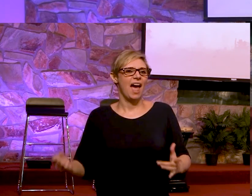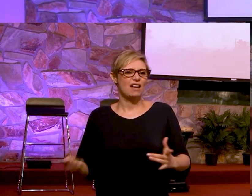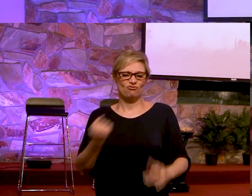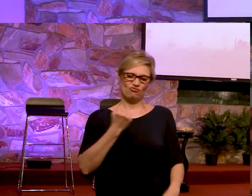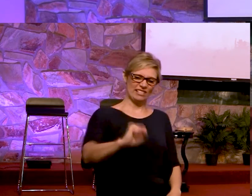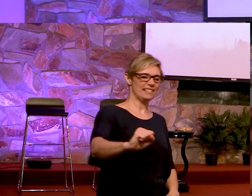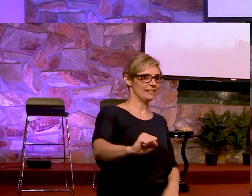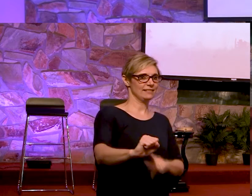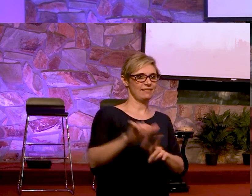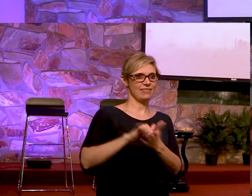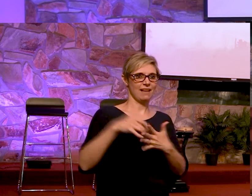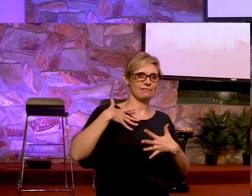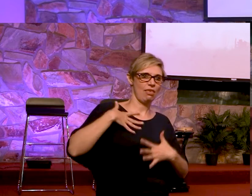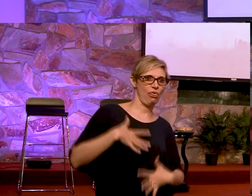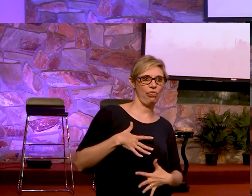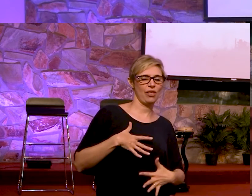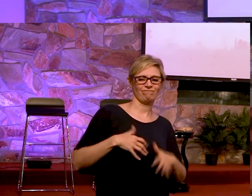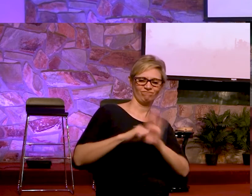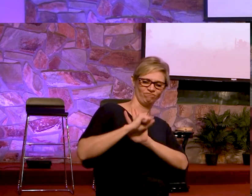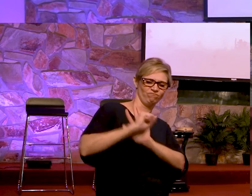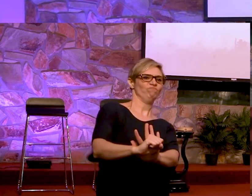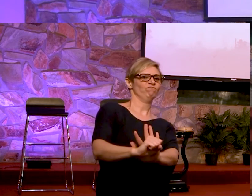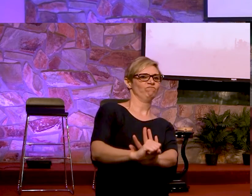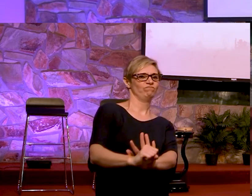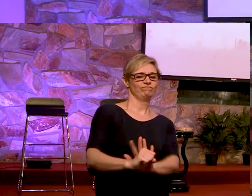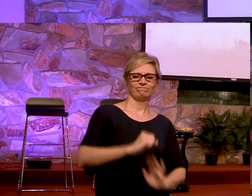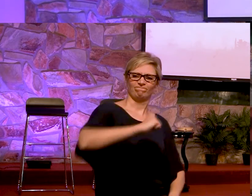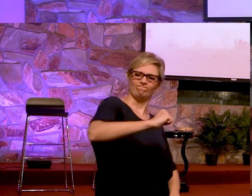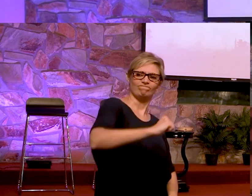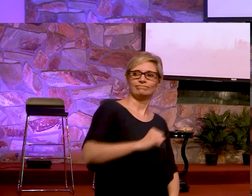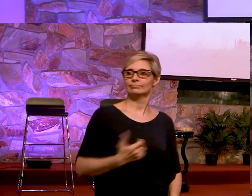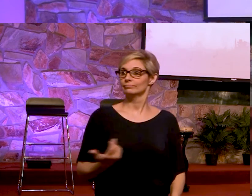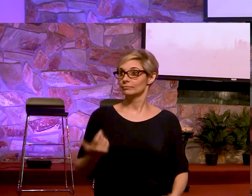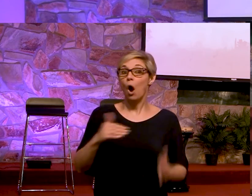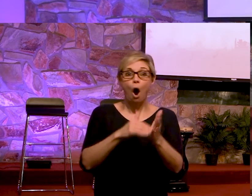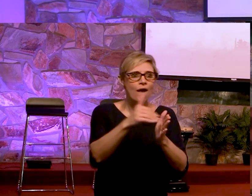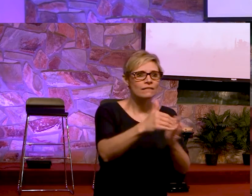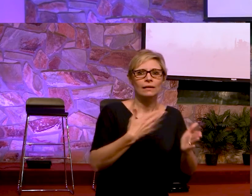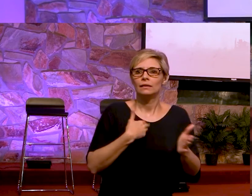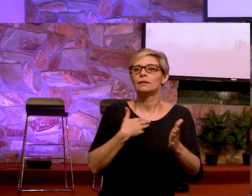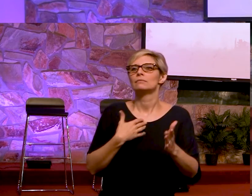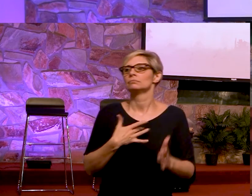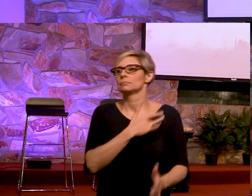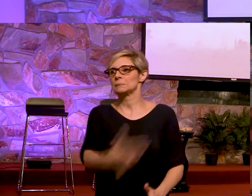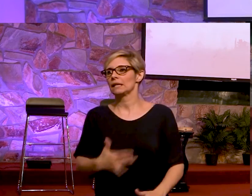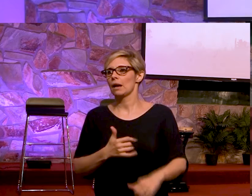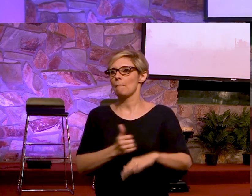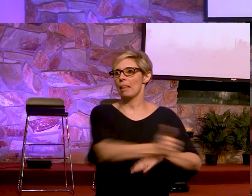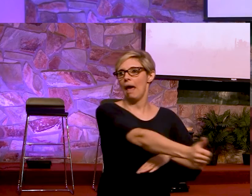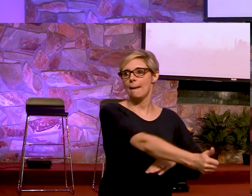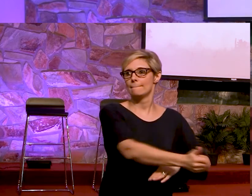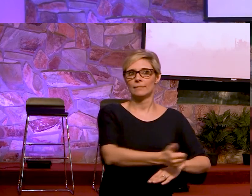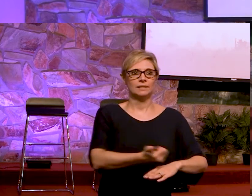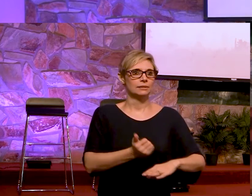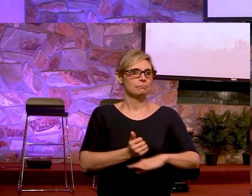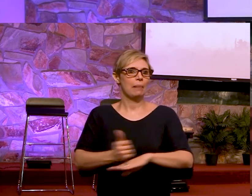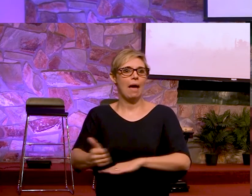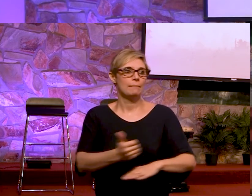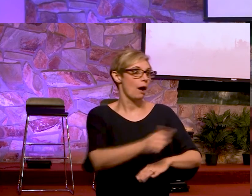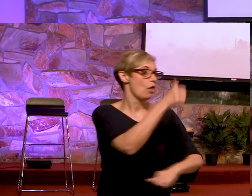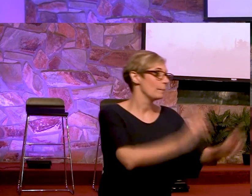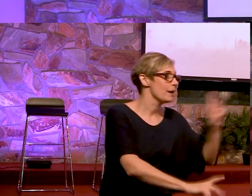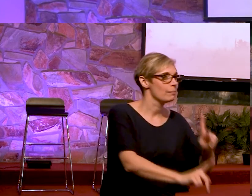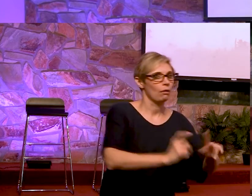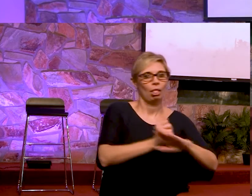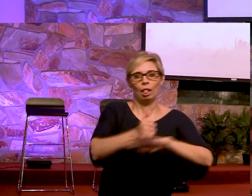discouragement. You see, too often we want to blame. We want to blame others, we want to blame our situations